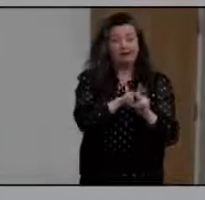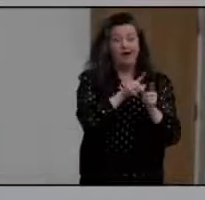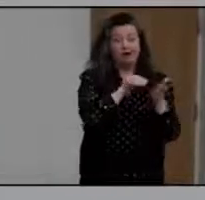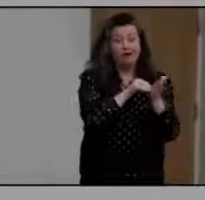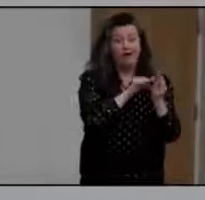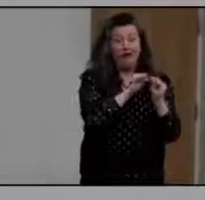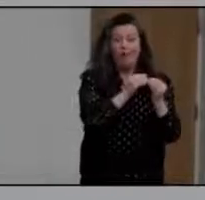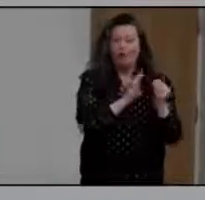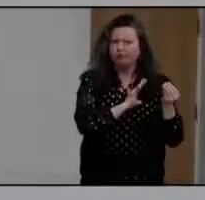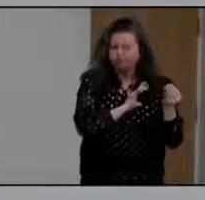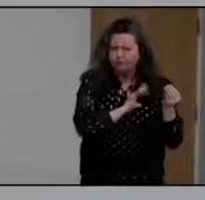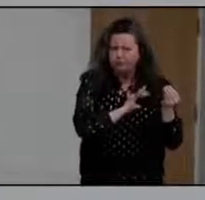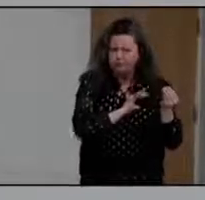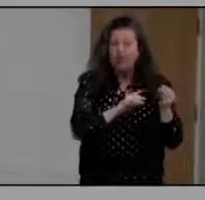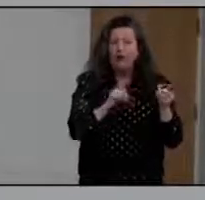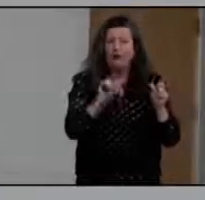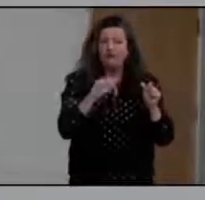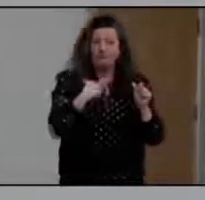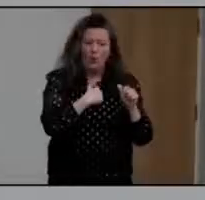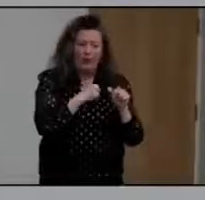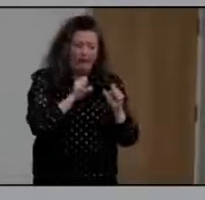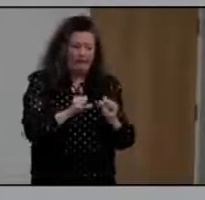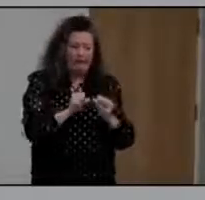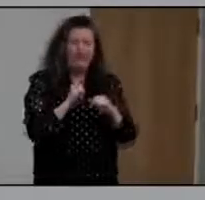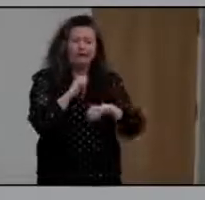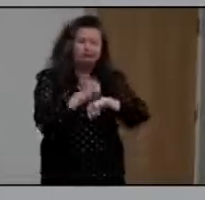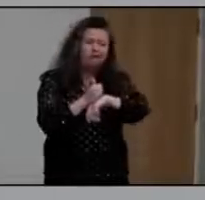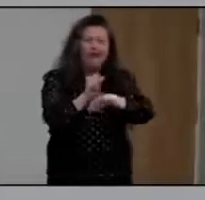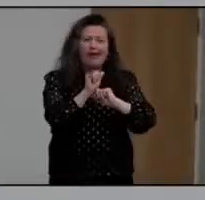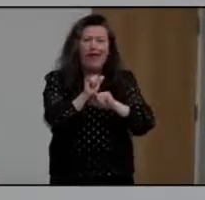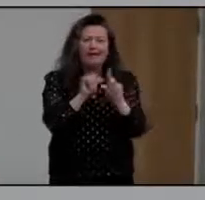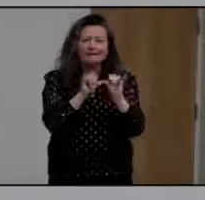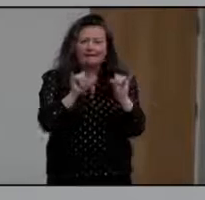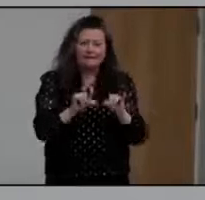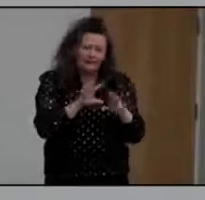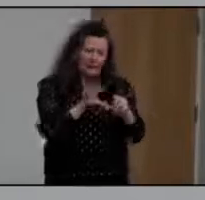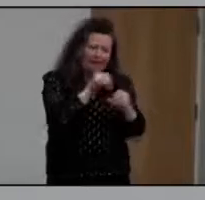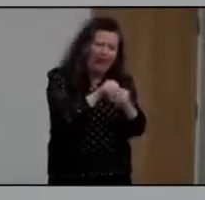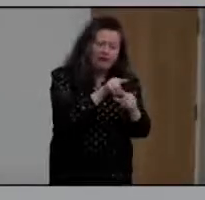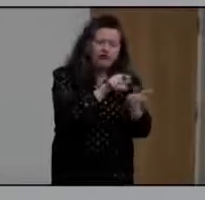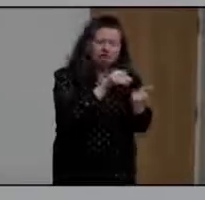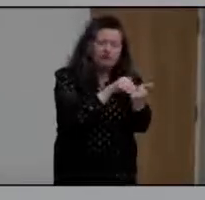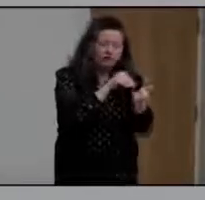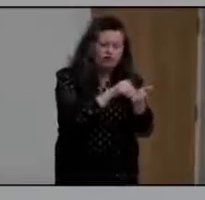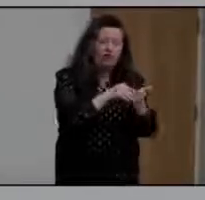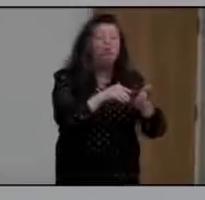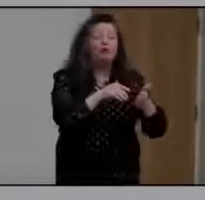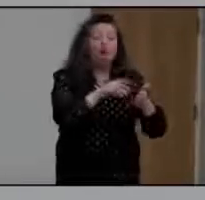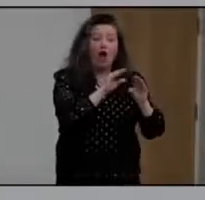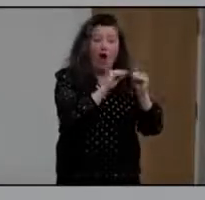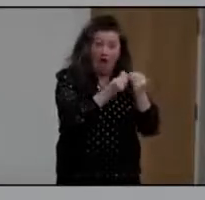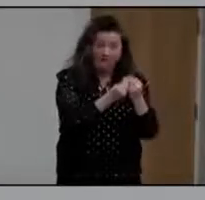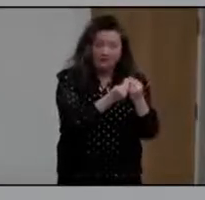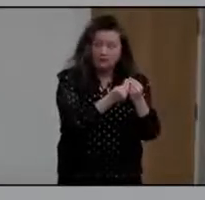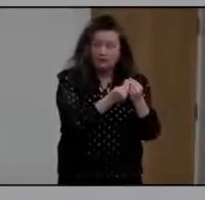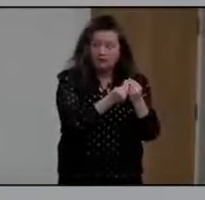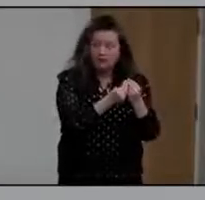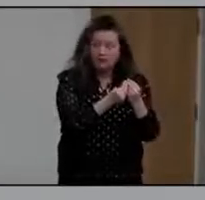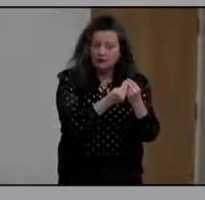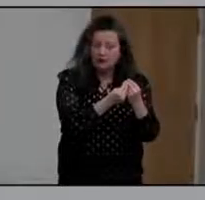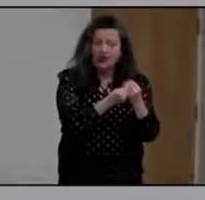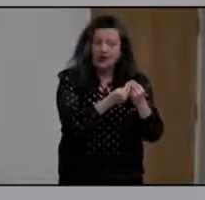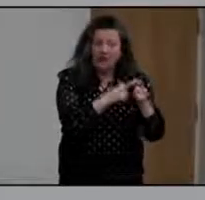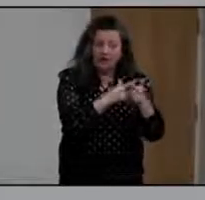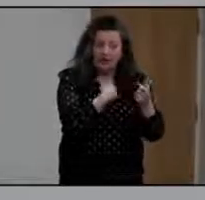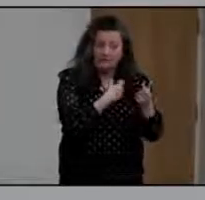this system to a clinic that serves an immigrant population, or me, it will not understand what I'm talking about.